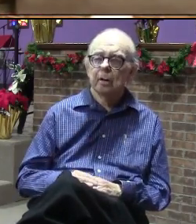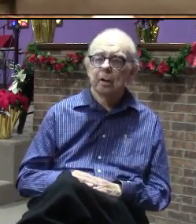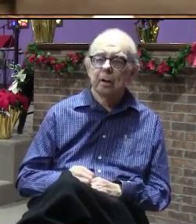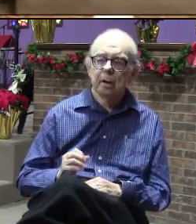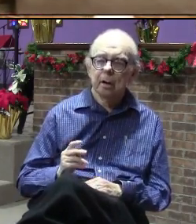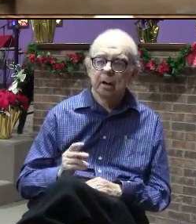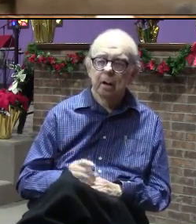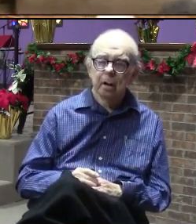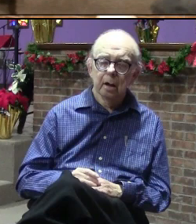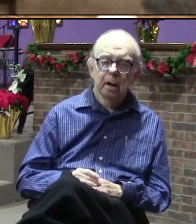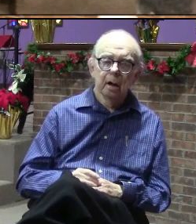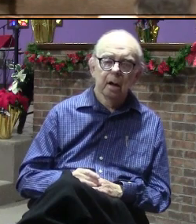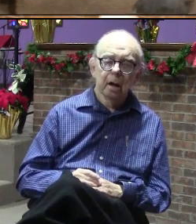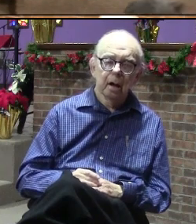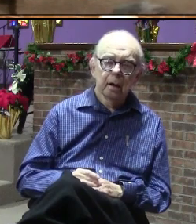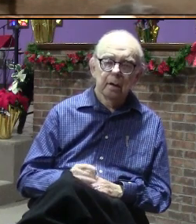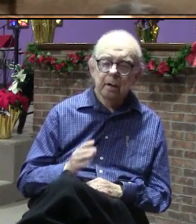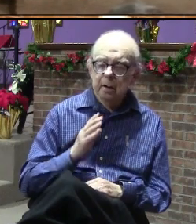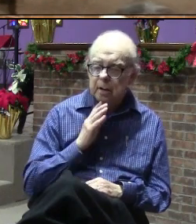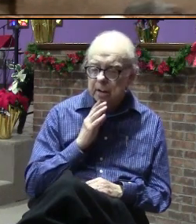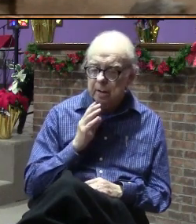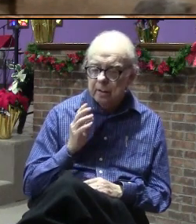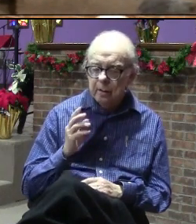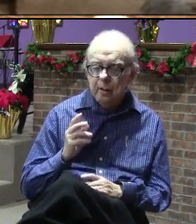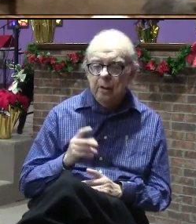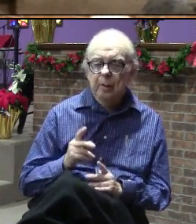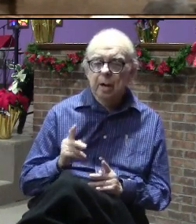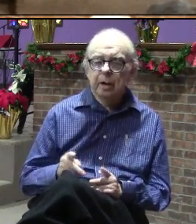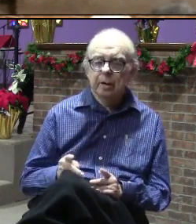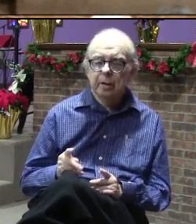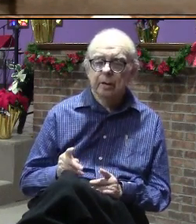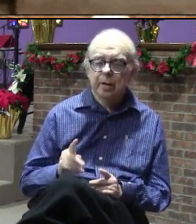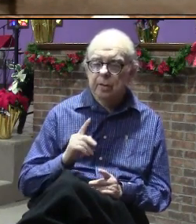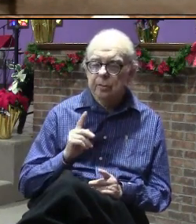Okay. So I'm talking to everybody in here that's a Christian.